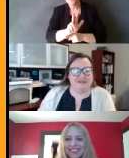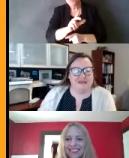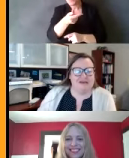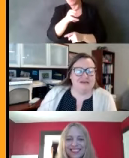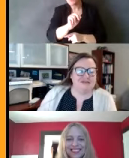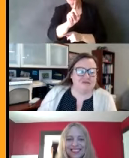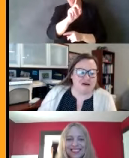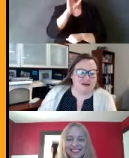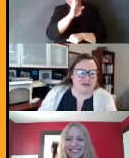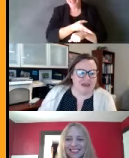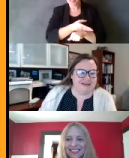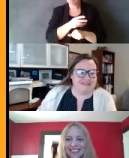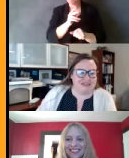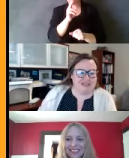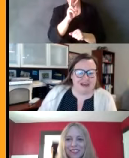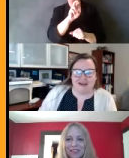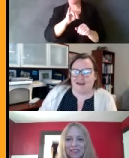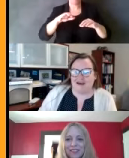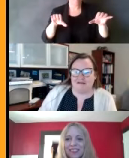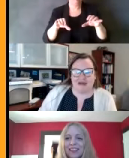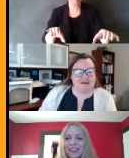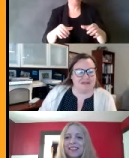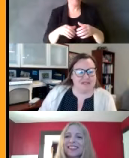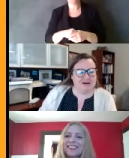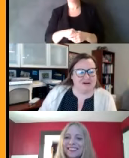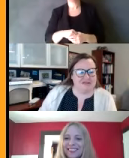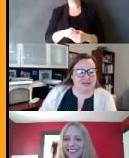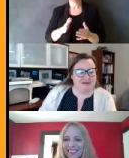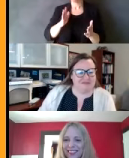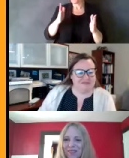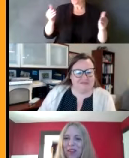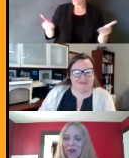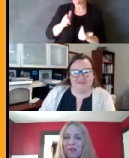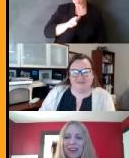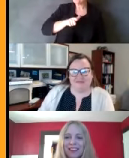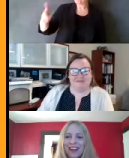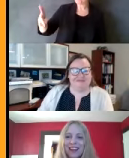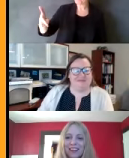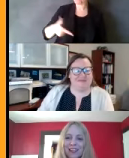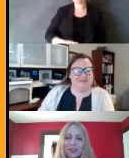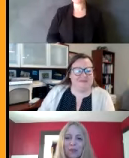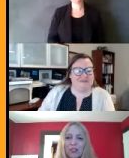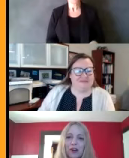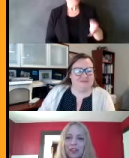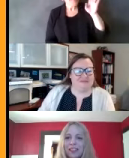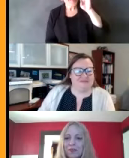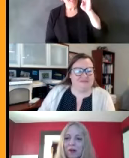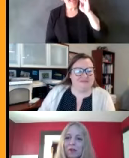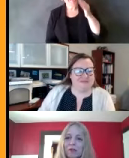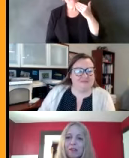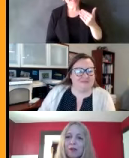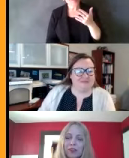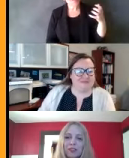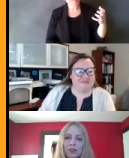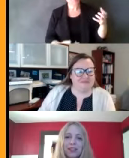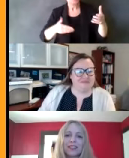toes. So welcome, Anastacia, and I'm going to turn it over to you. All right. Hi. Thank you so much, Carly, and welcome